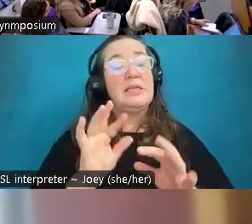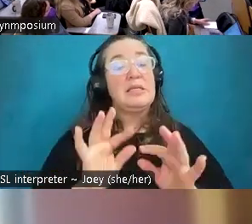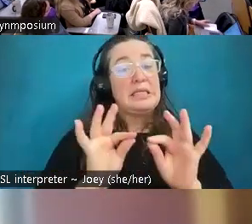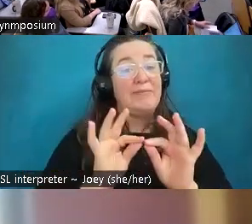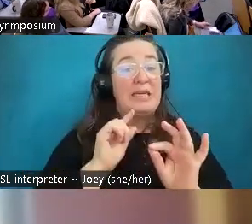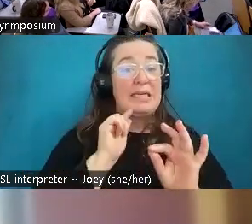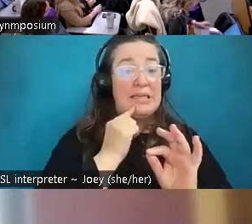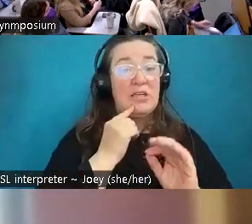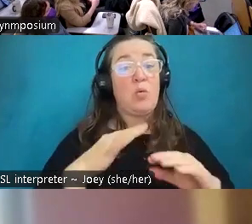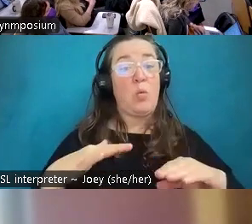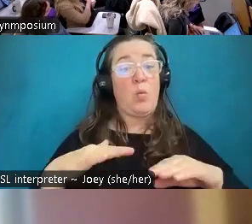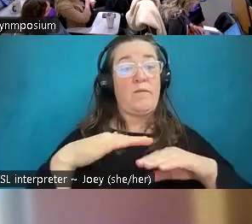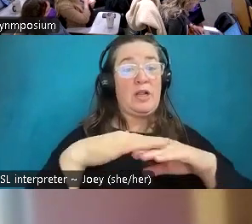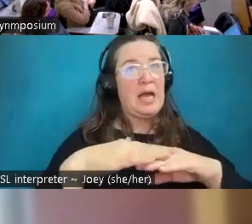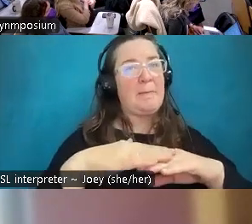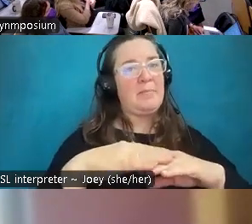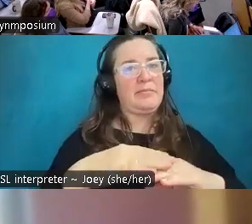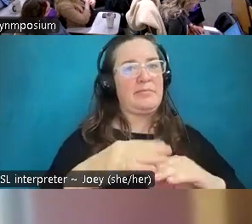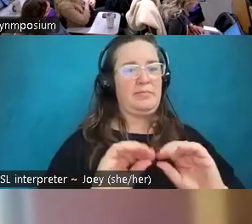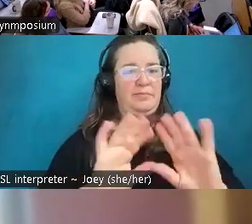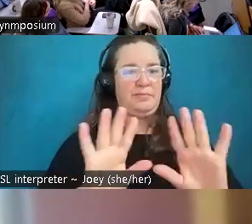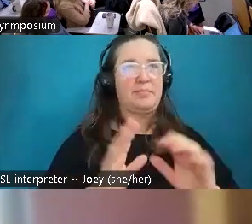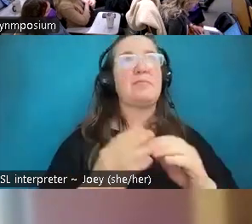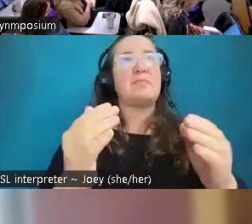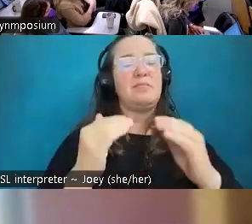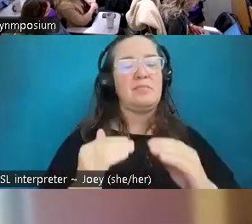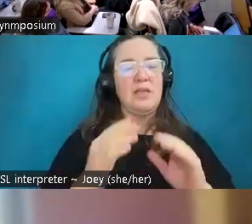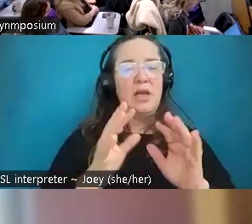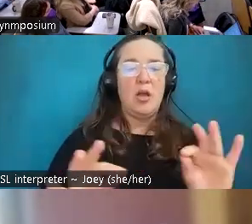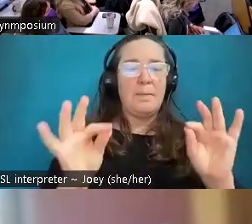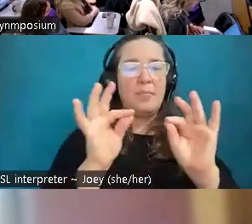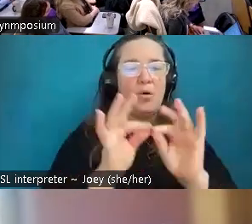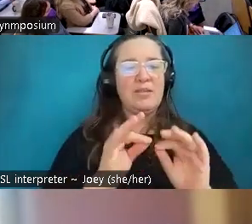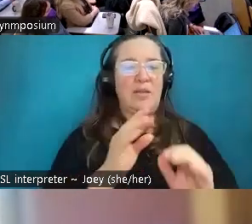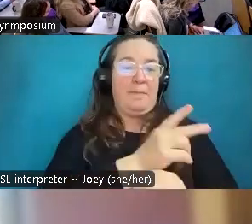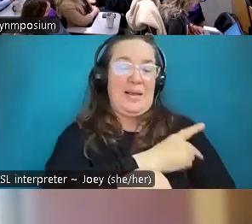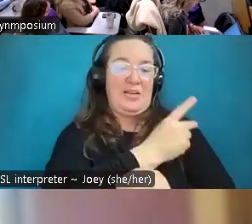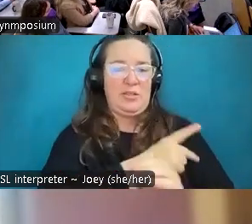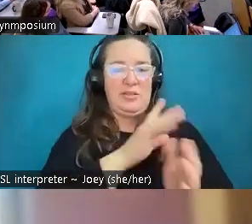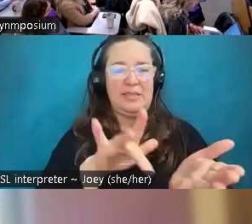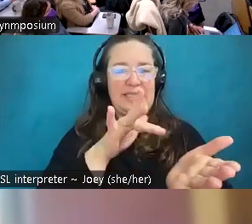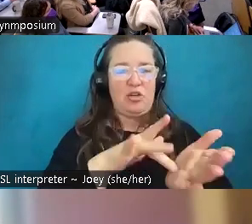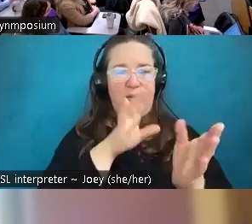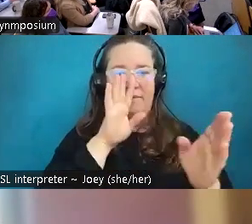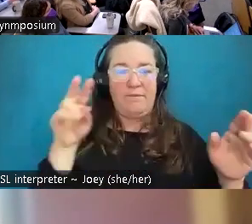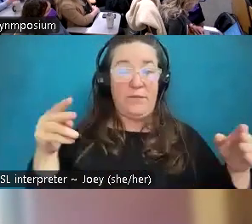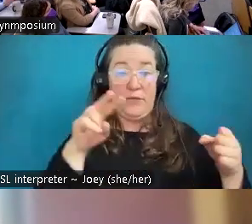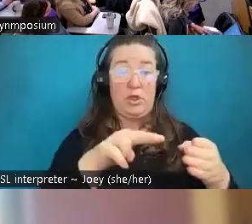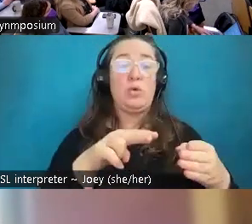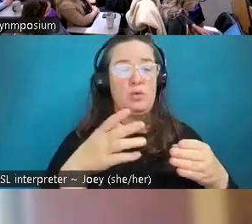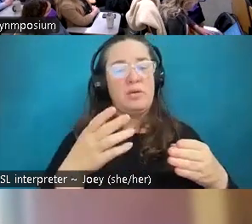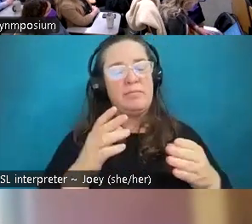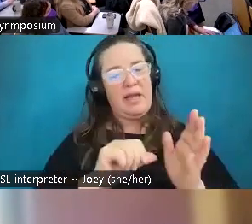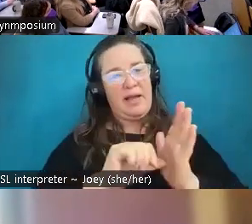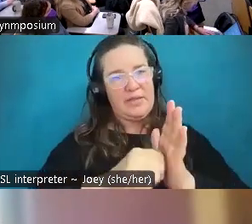using a patient-centered view for these illnesses was emphasized, as well as the limitations of a siloed approach to studying these